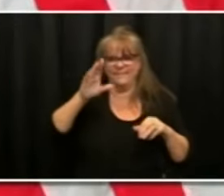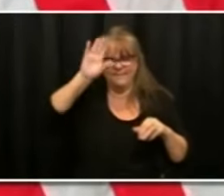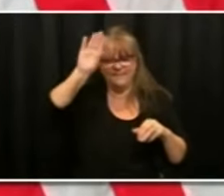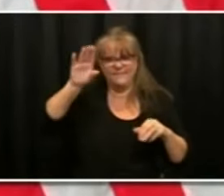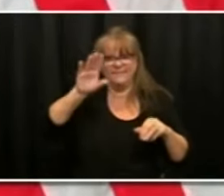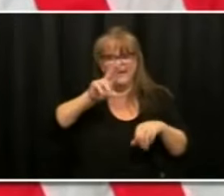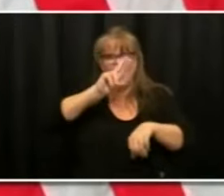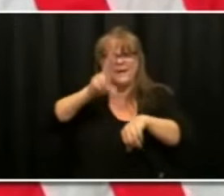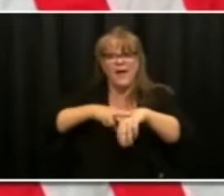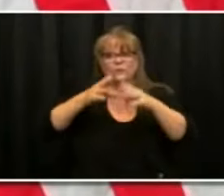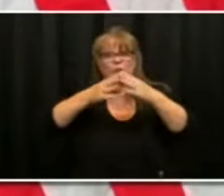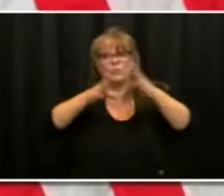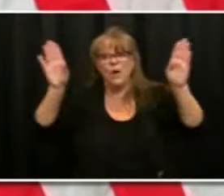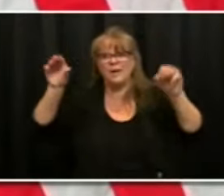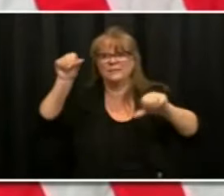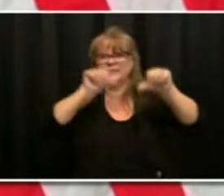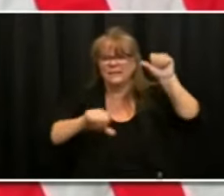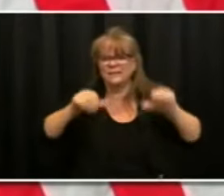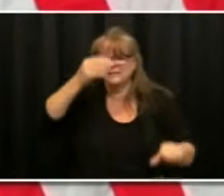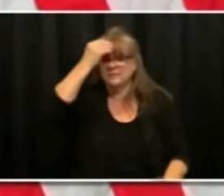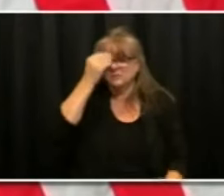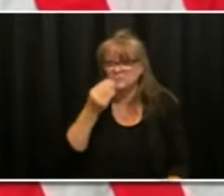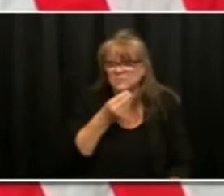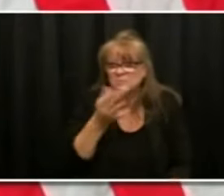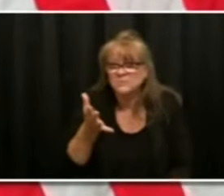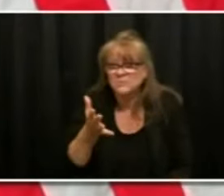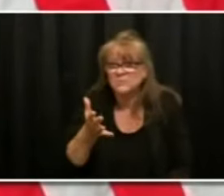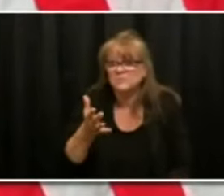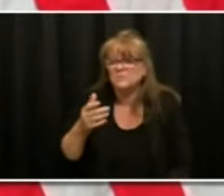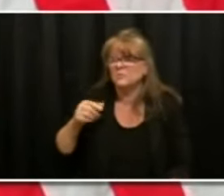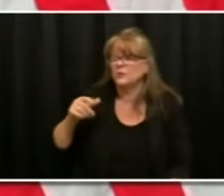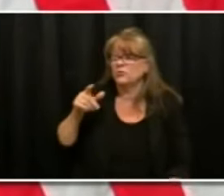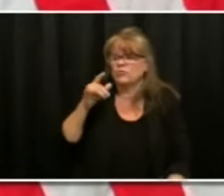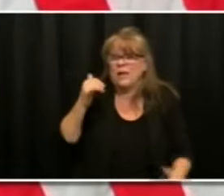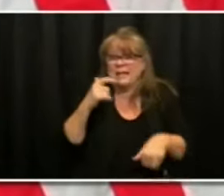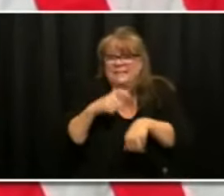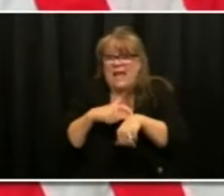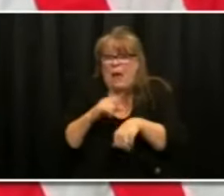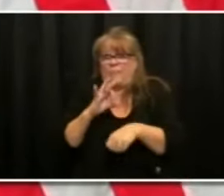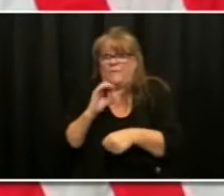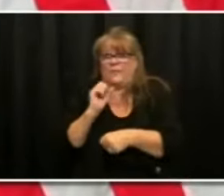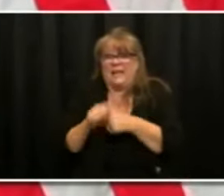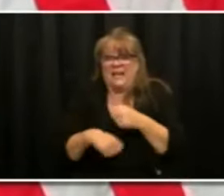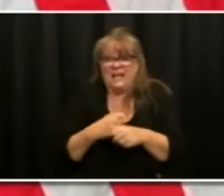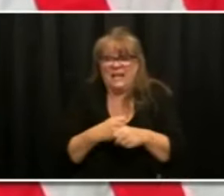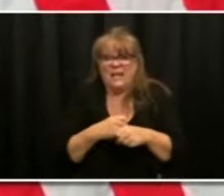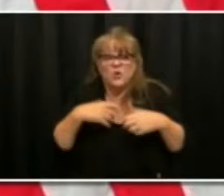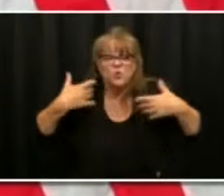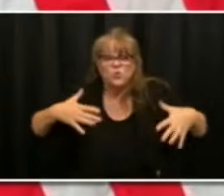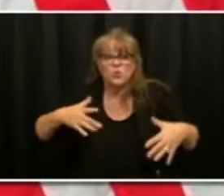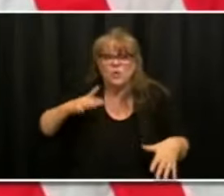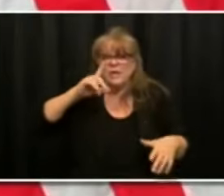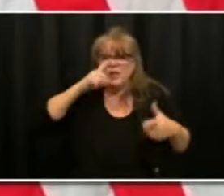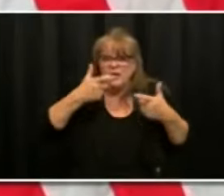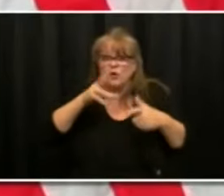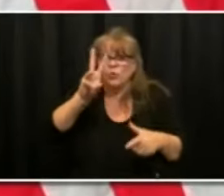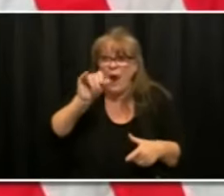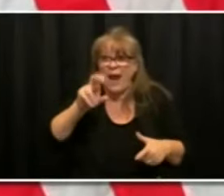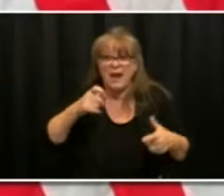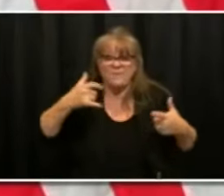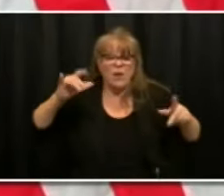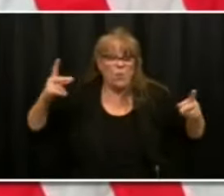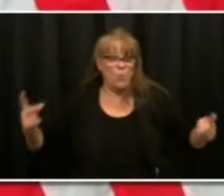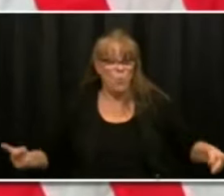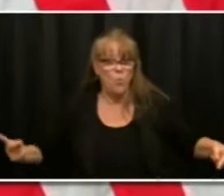this is likely the largest wave right now forming. And we don't want Colorado to be